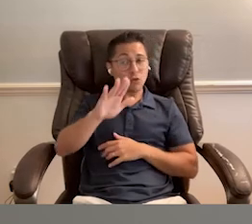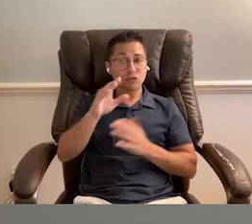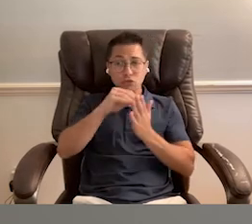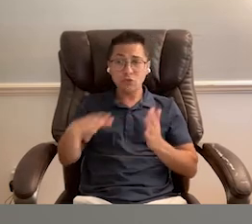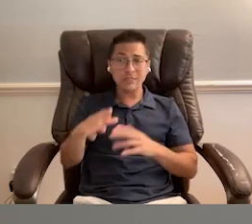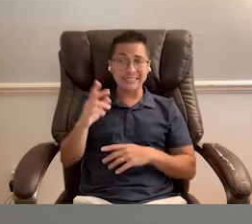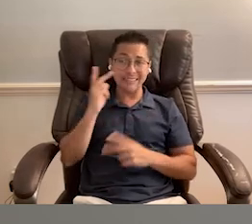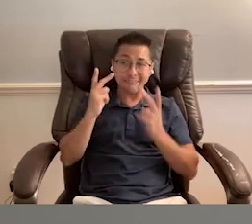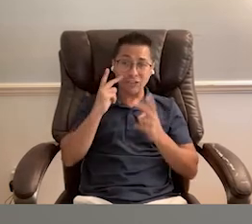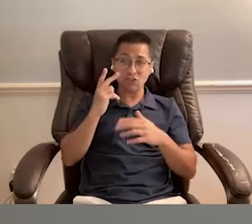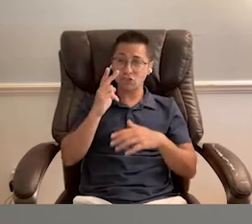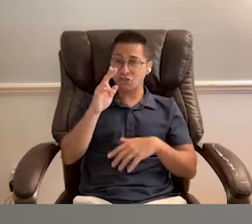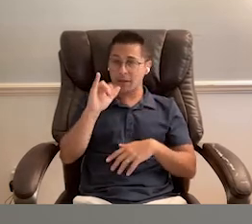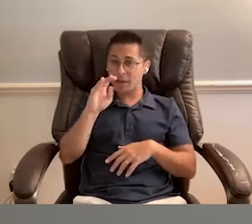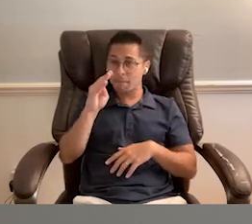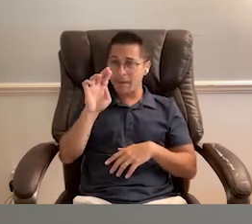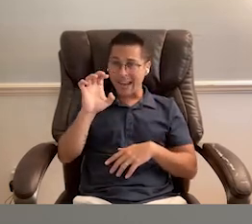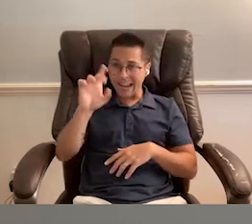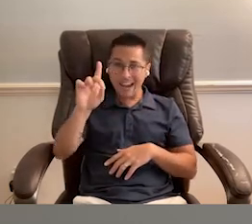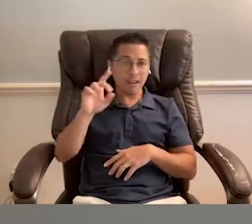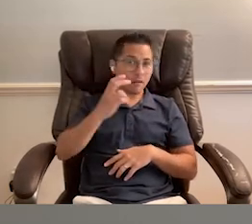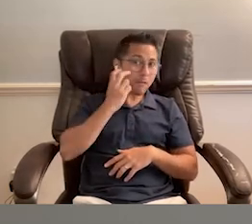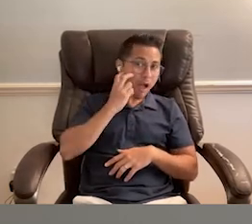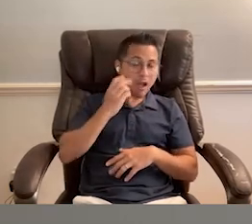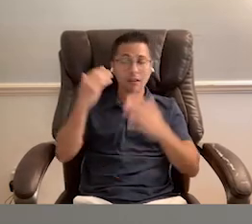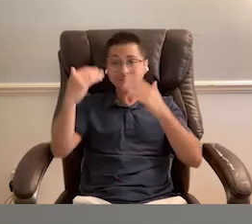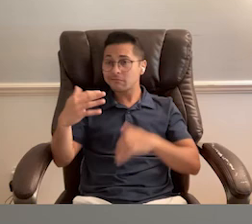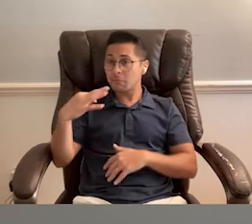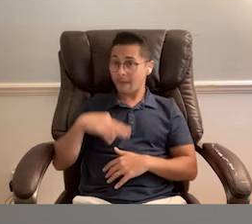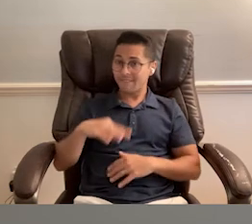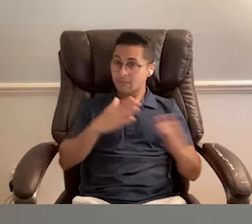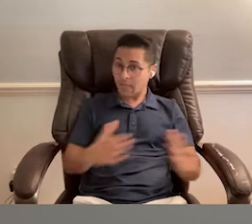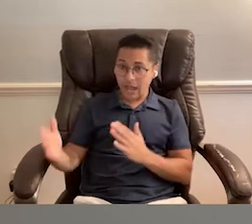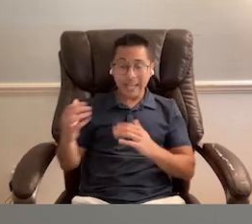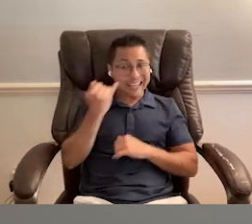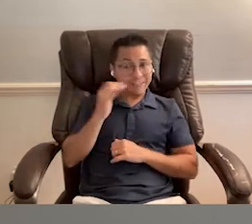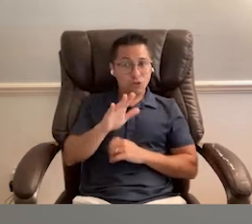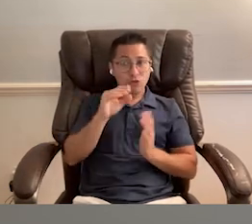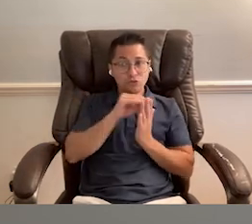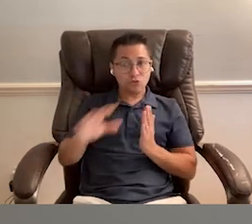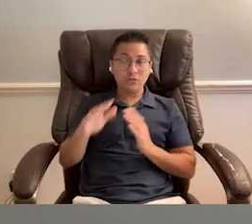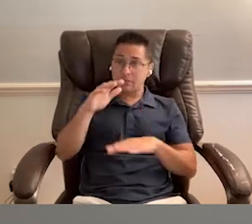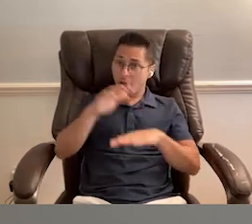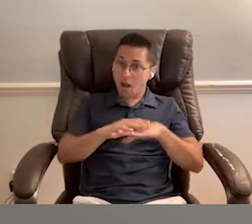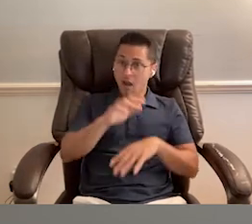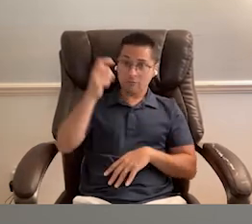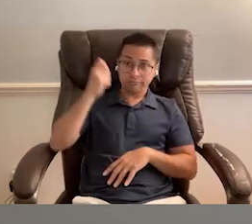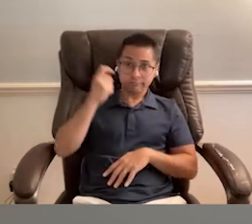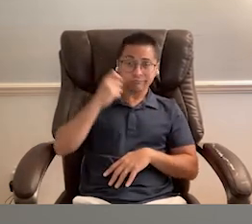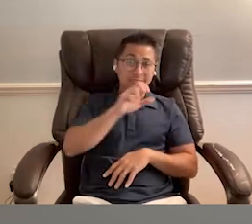visually impaired or is blind, those are services. Benefits planning, if your student is on